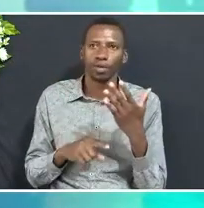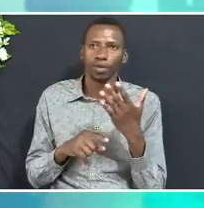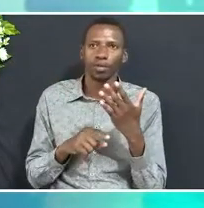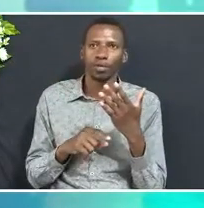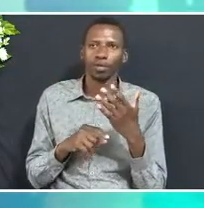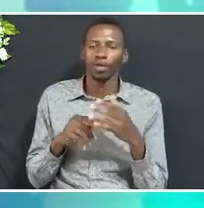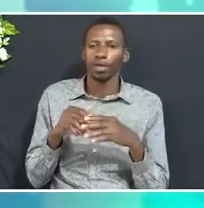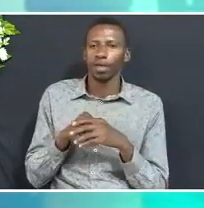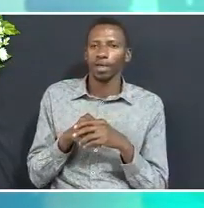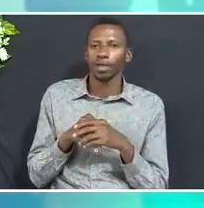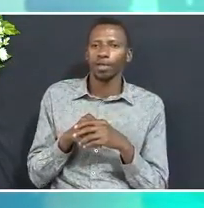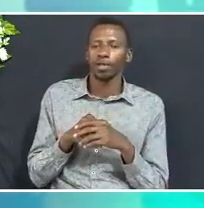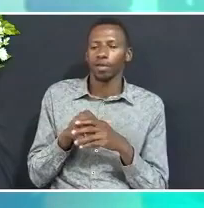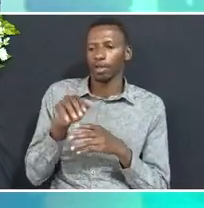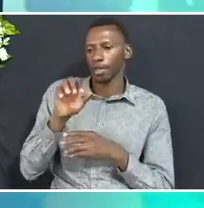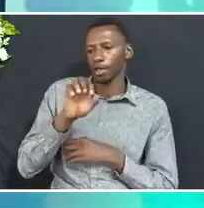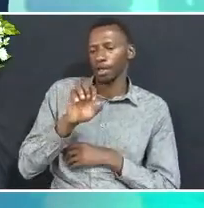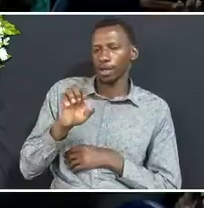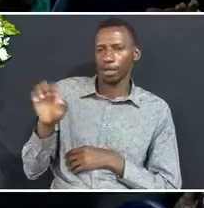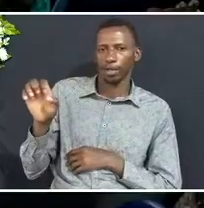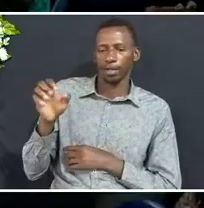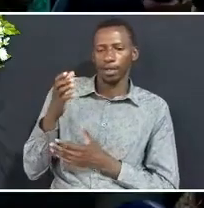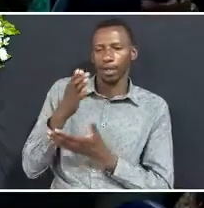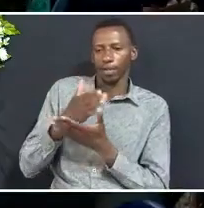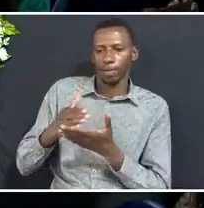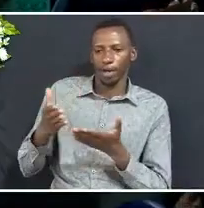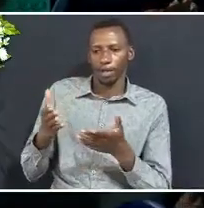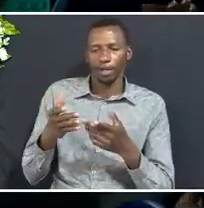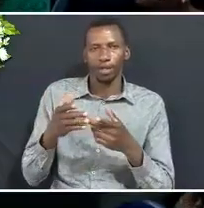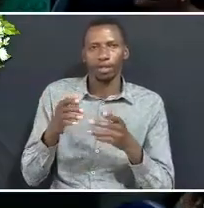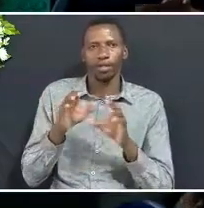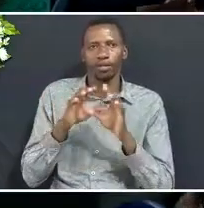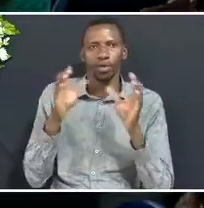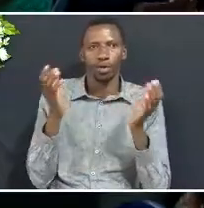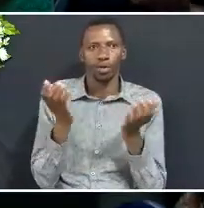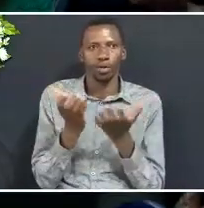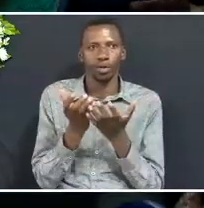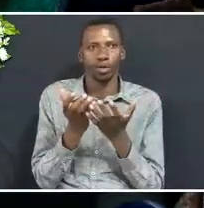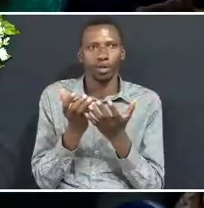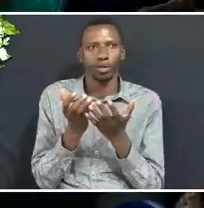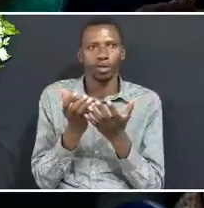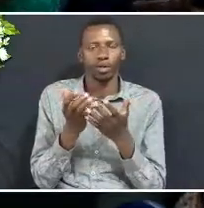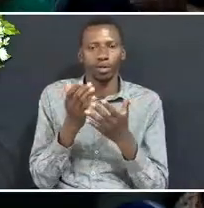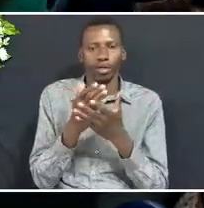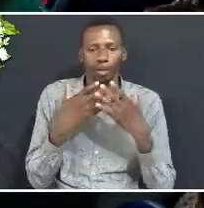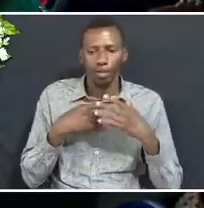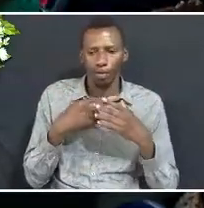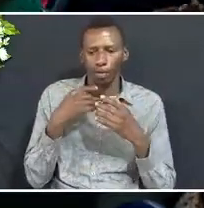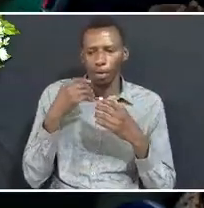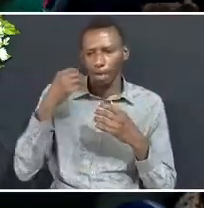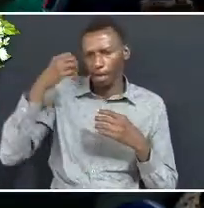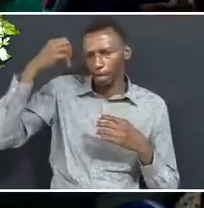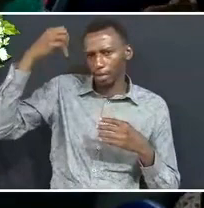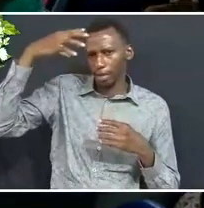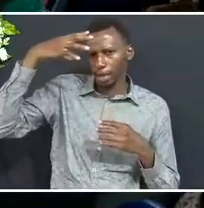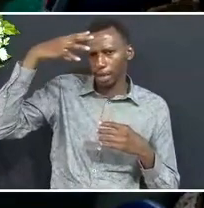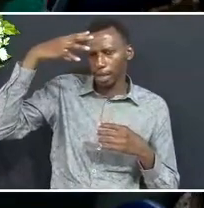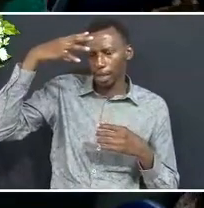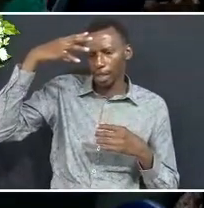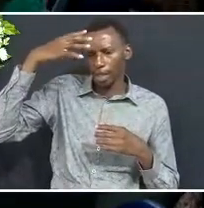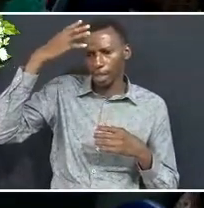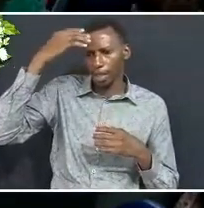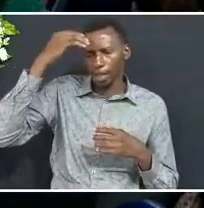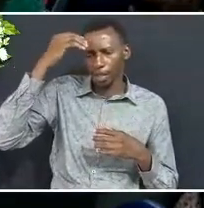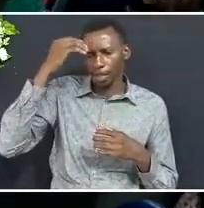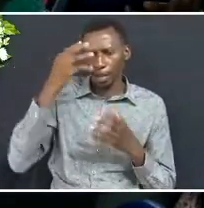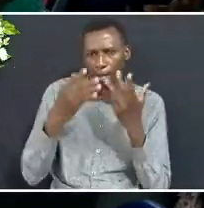in the eastern part of this world, there are people are always burnt with sunburns on their faces because of the heat, the